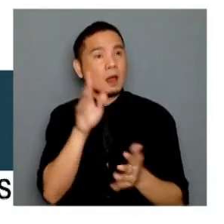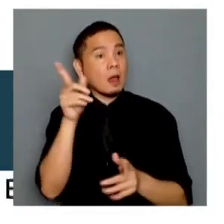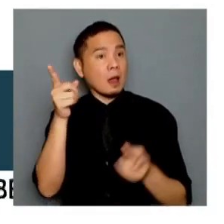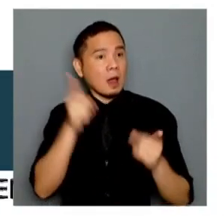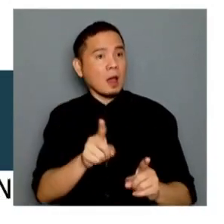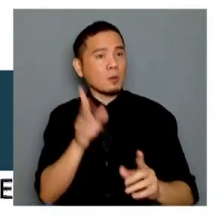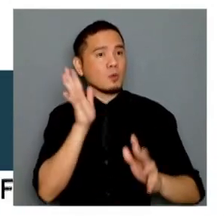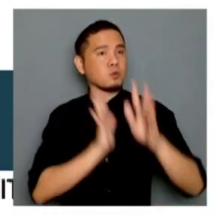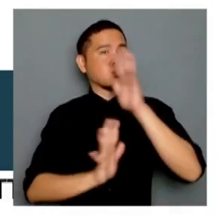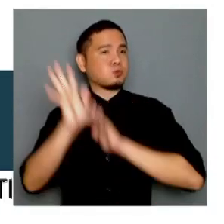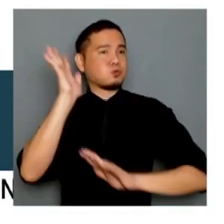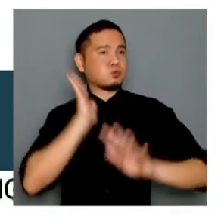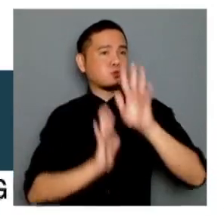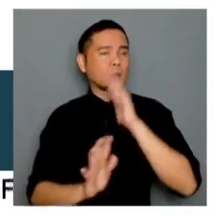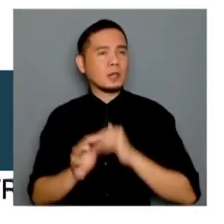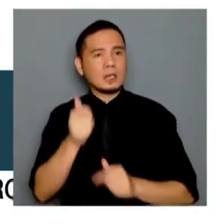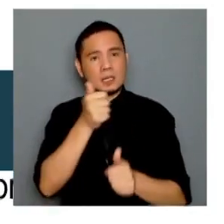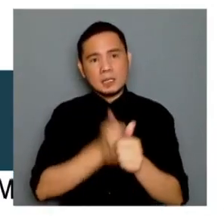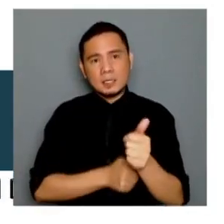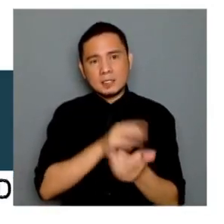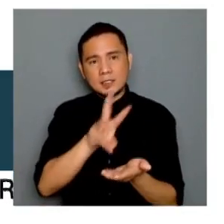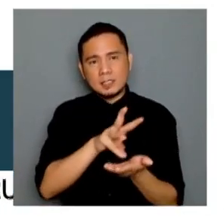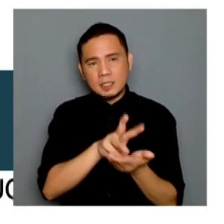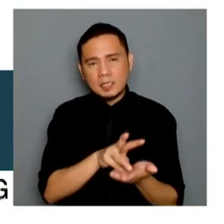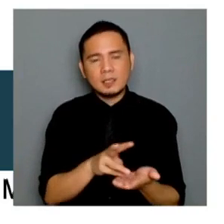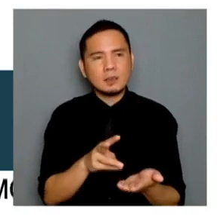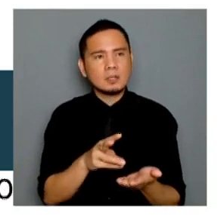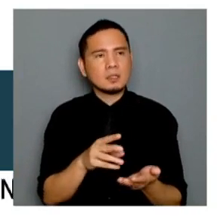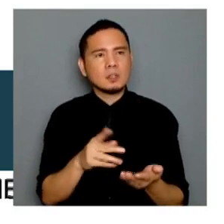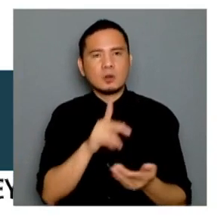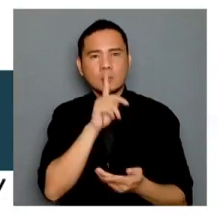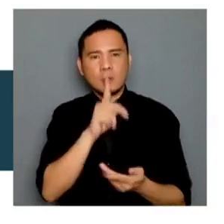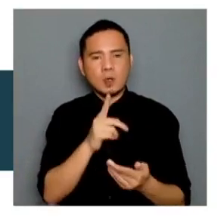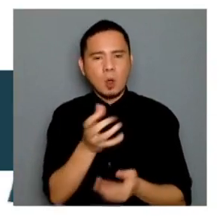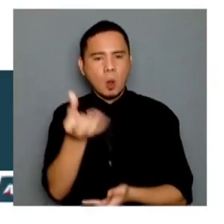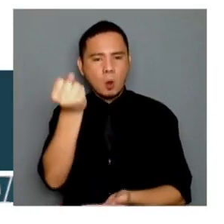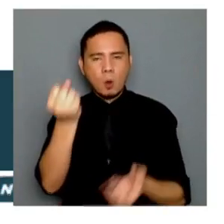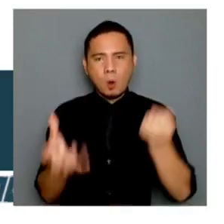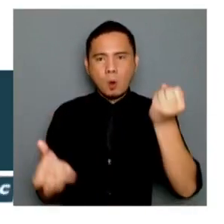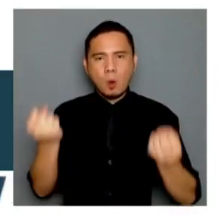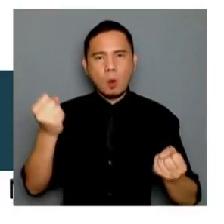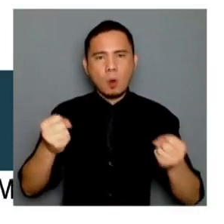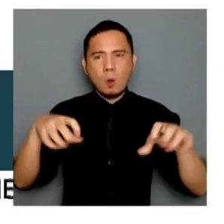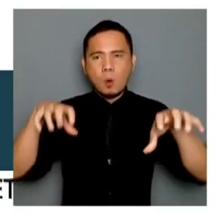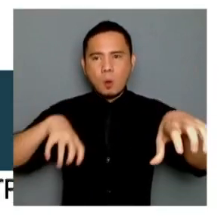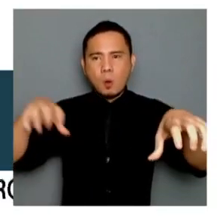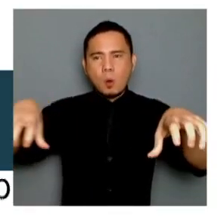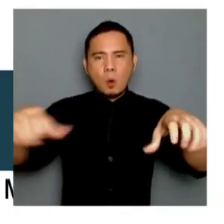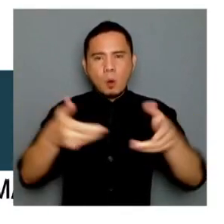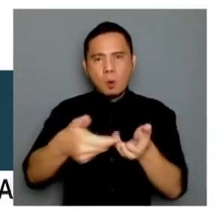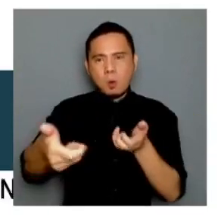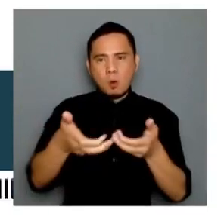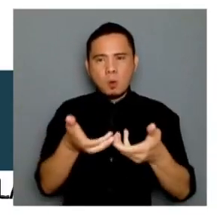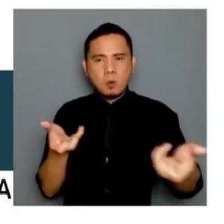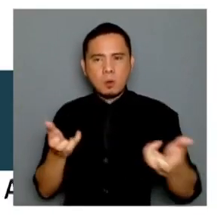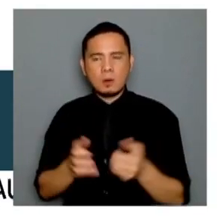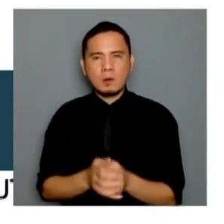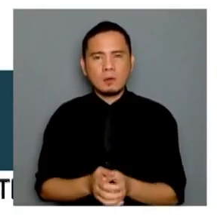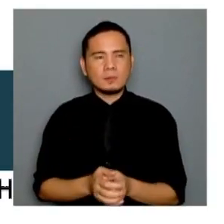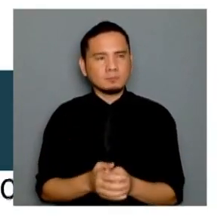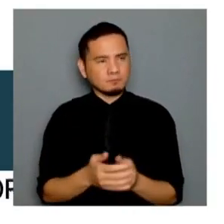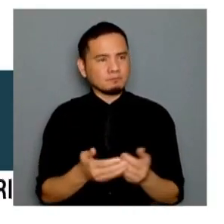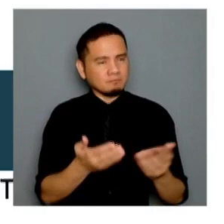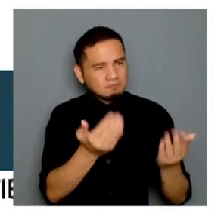For each city, it was considered one sort of kingdom for the chief executive. But tell us why it is important now